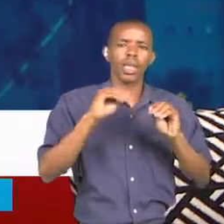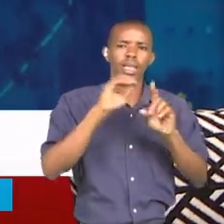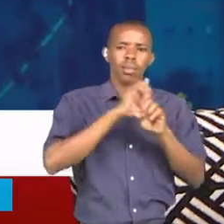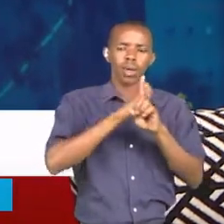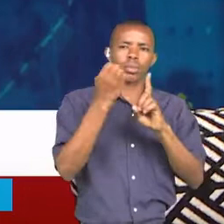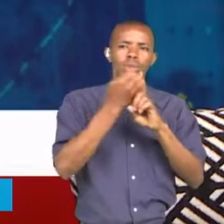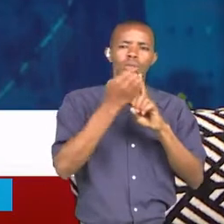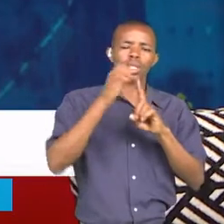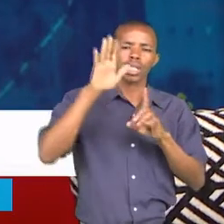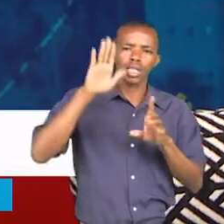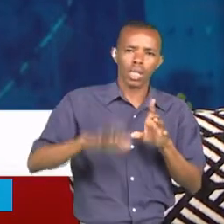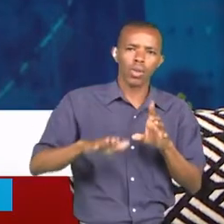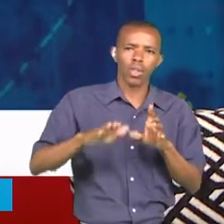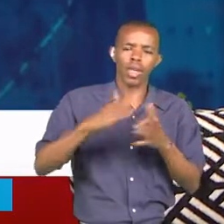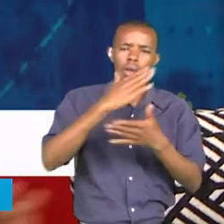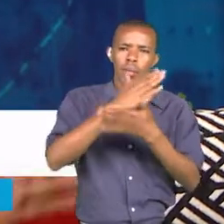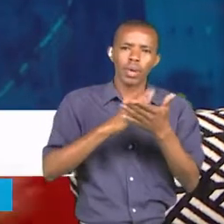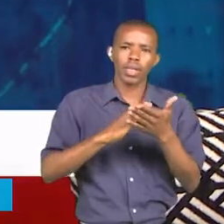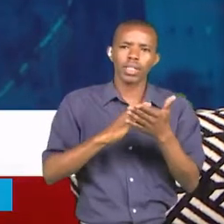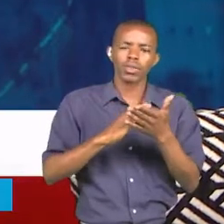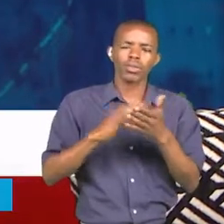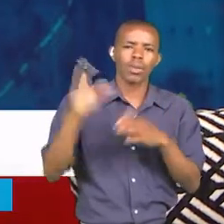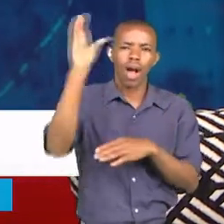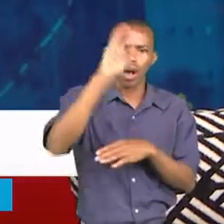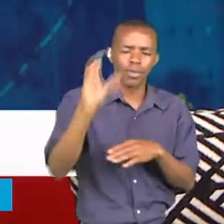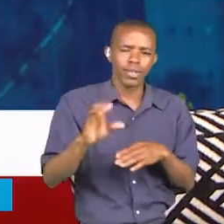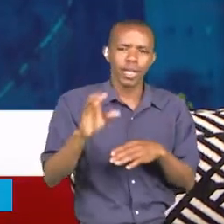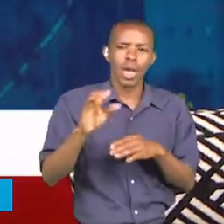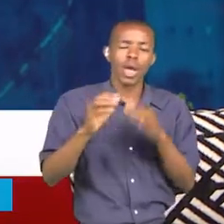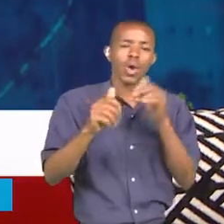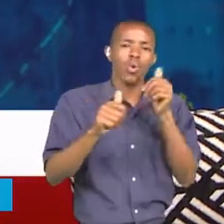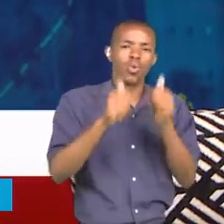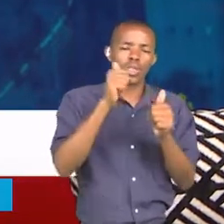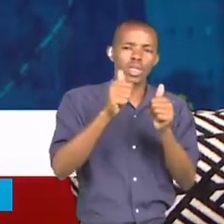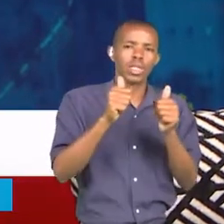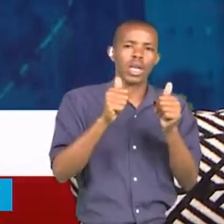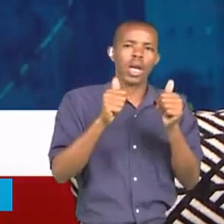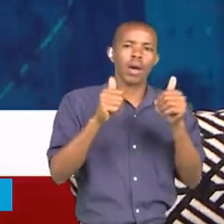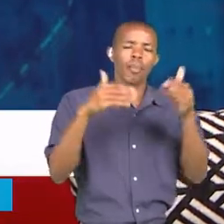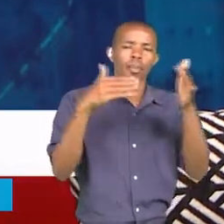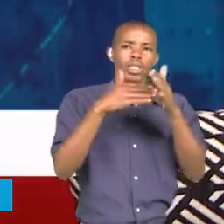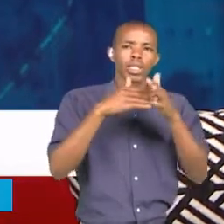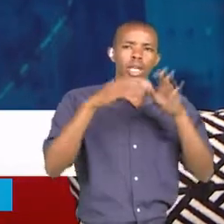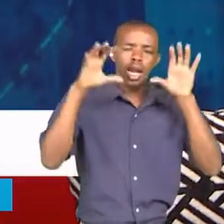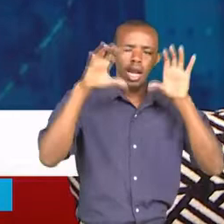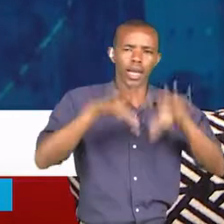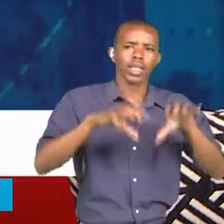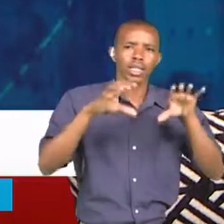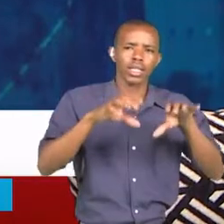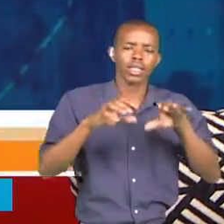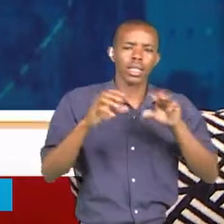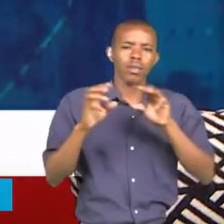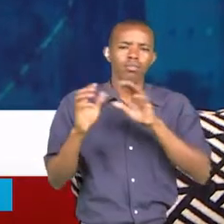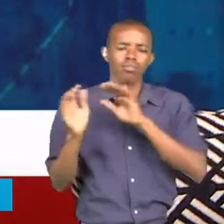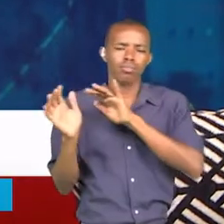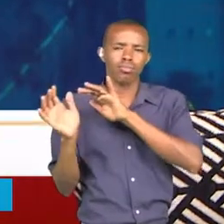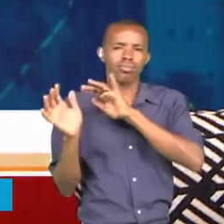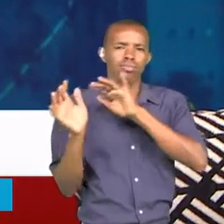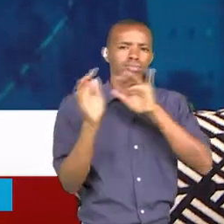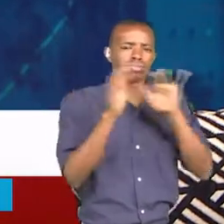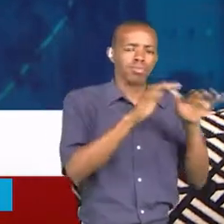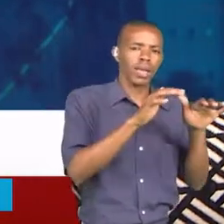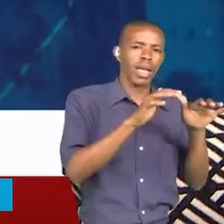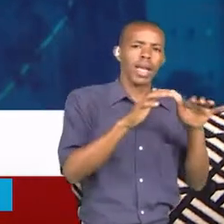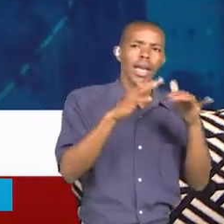southern parts of Africa, and which have prevented rain-making winds from, you know, blowing this side. And